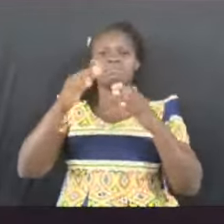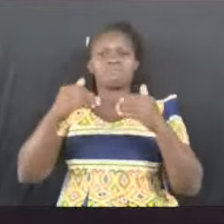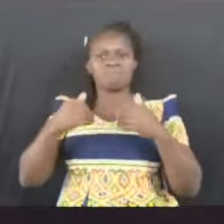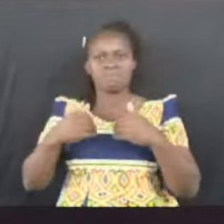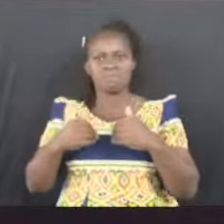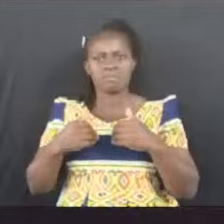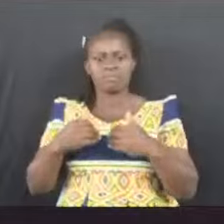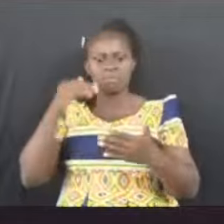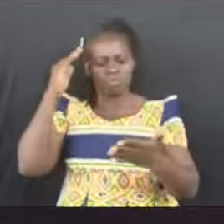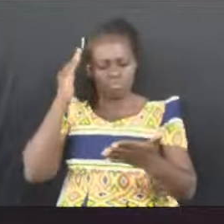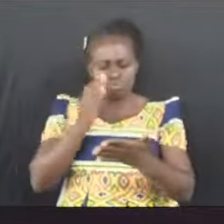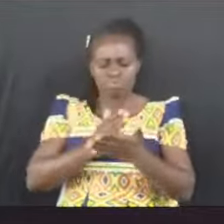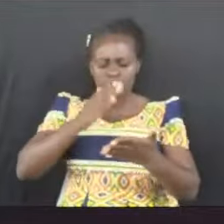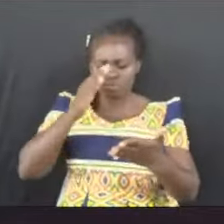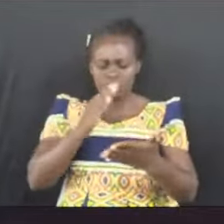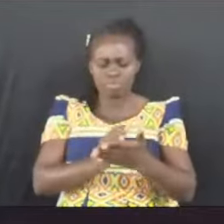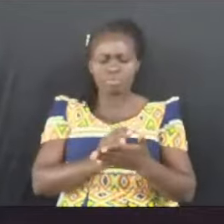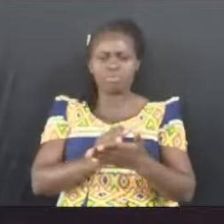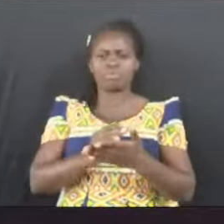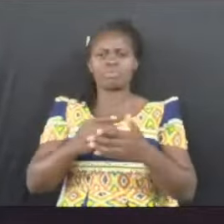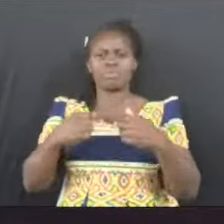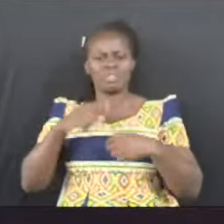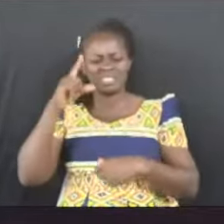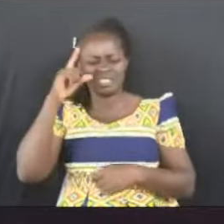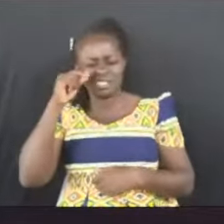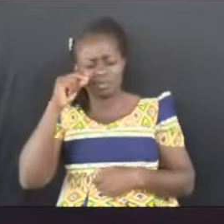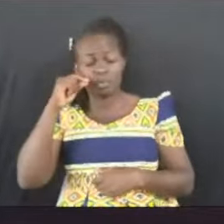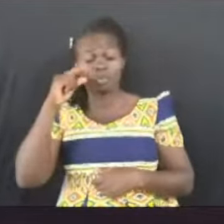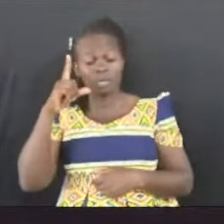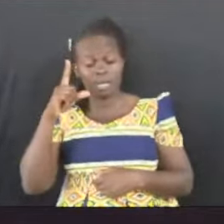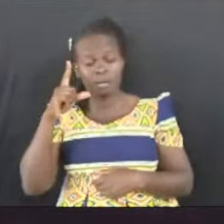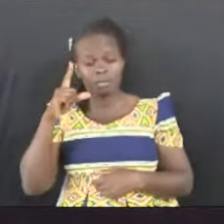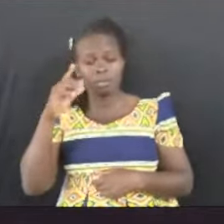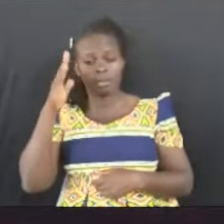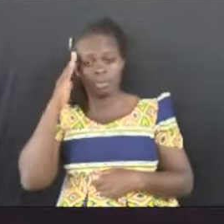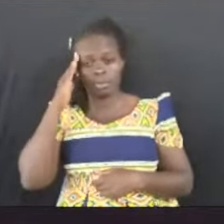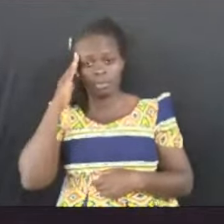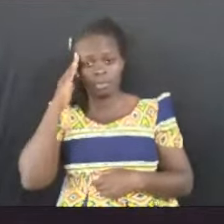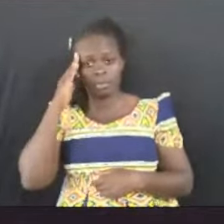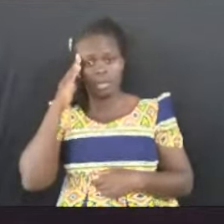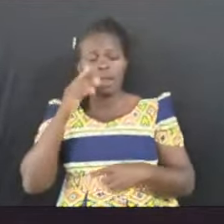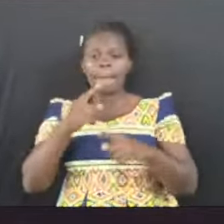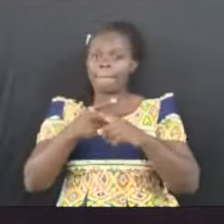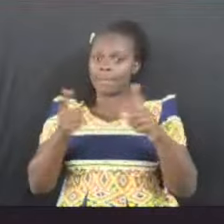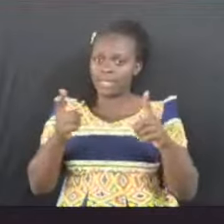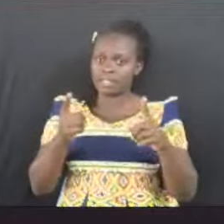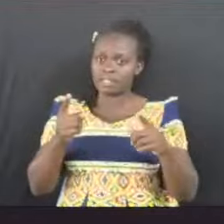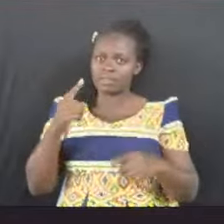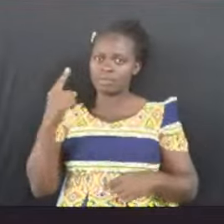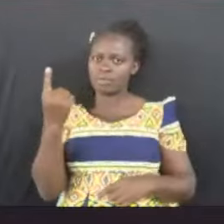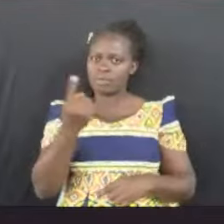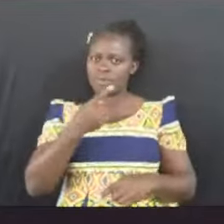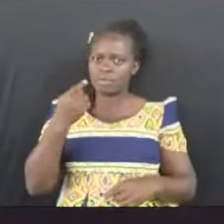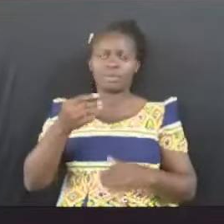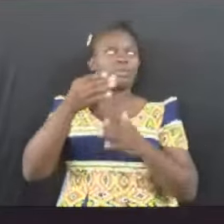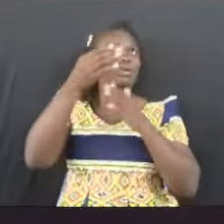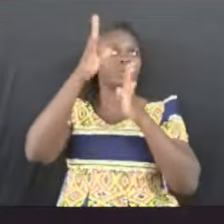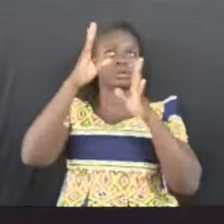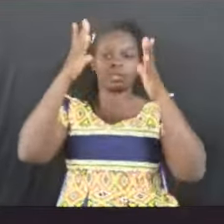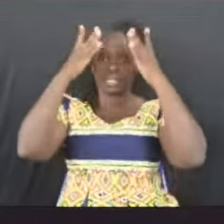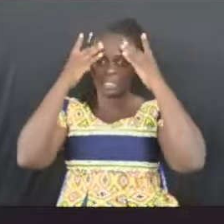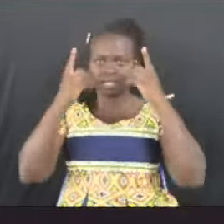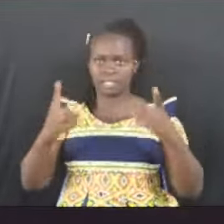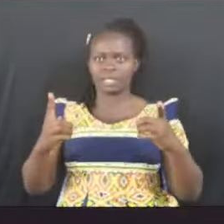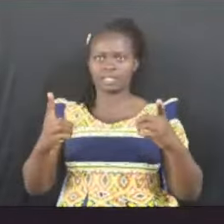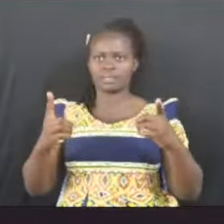when I sleep tonight, I will wake up tomorrow. But God is not dependent on anything.